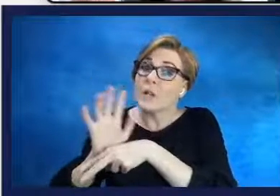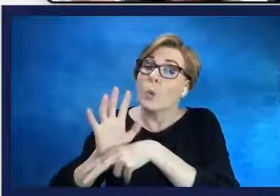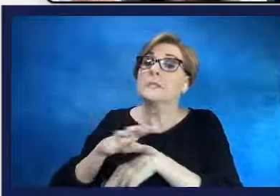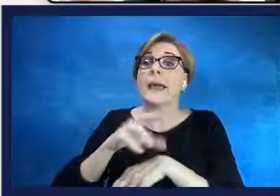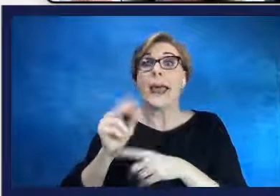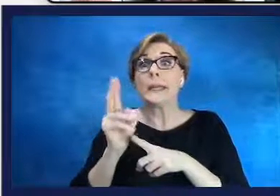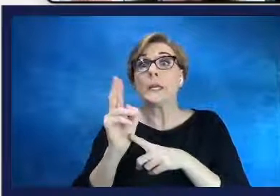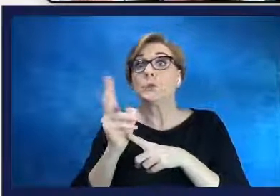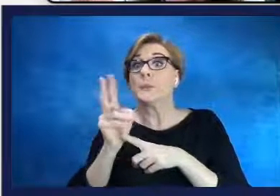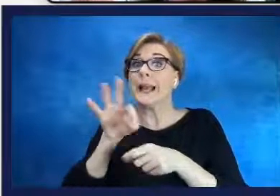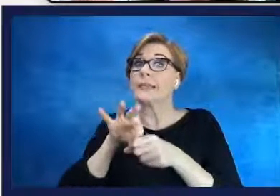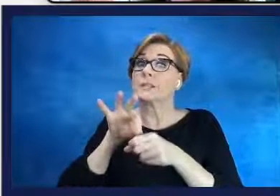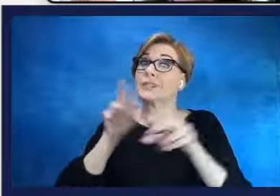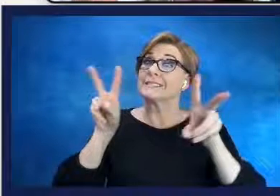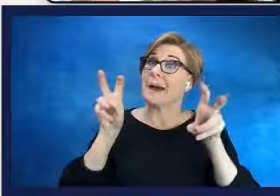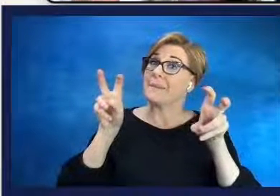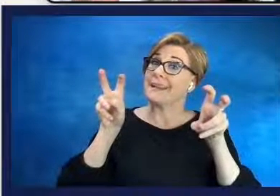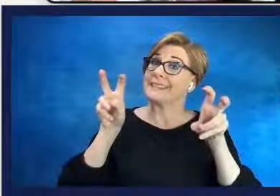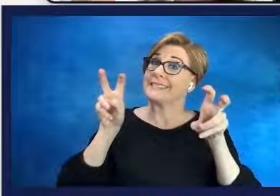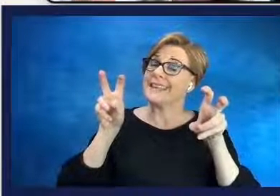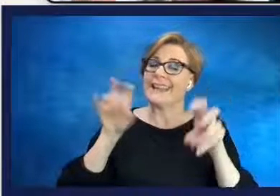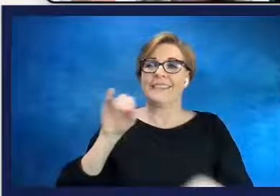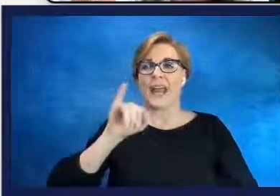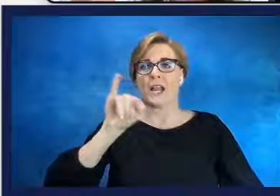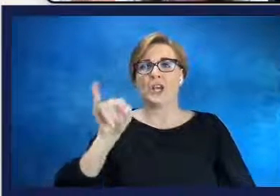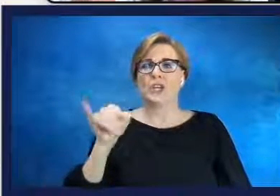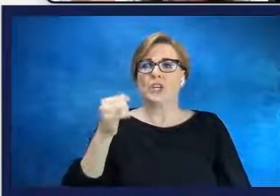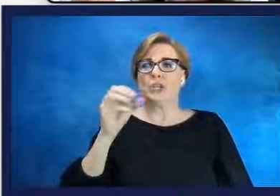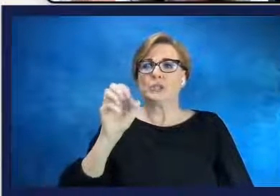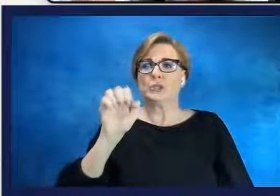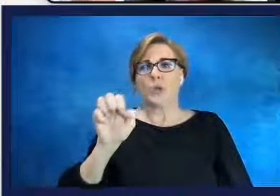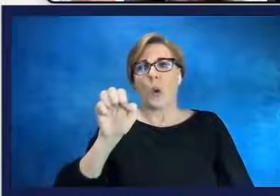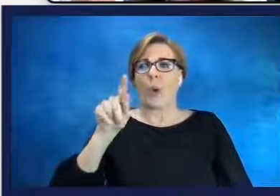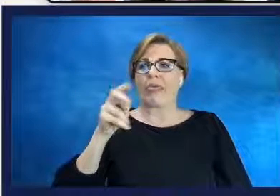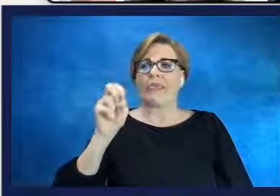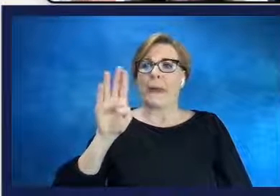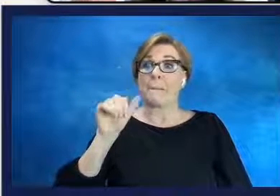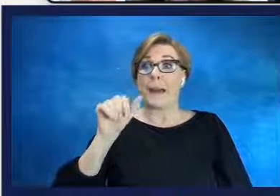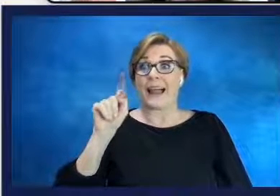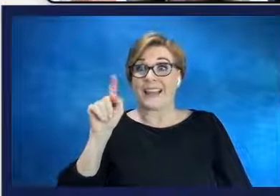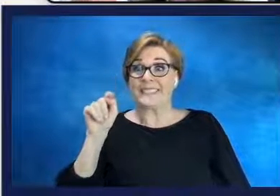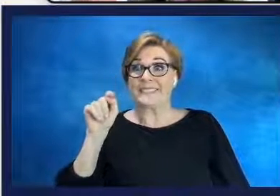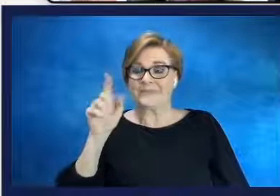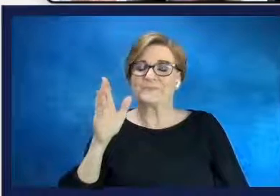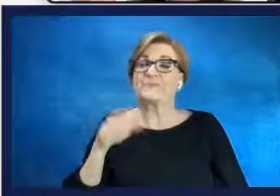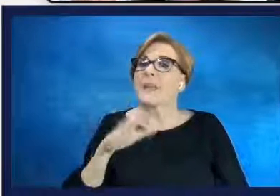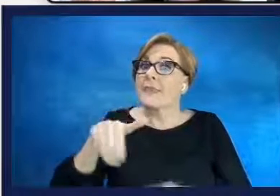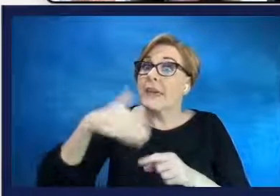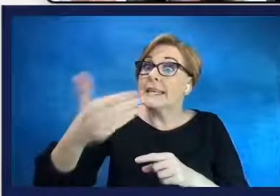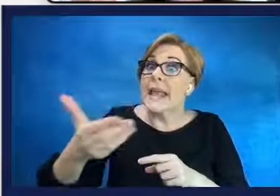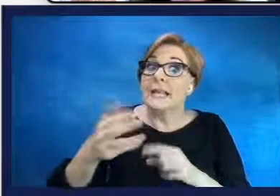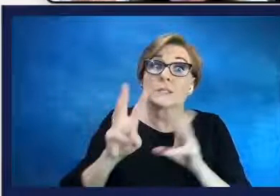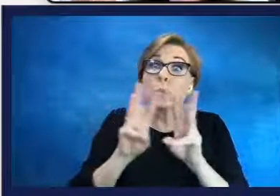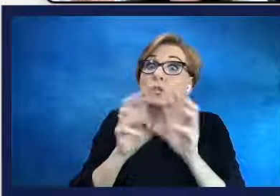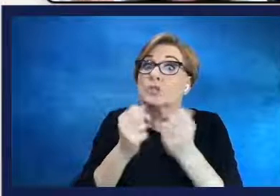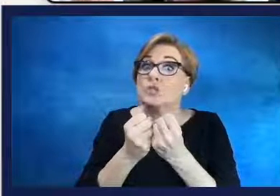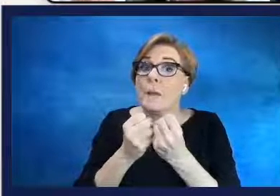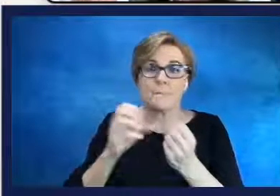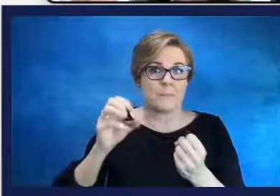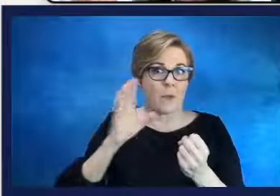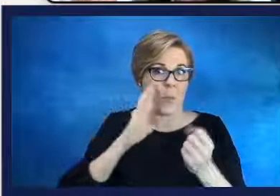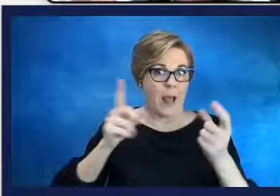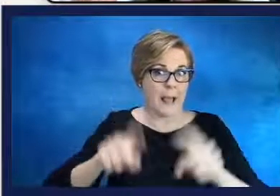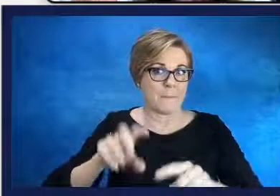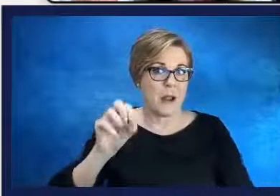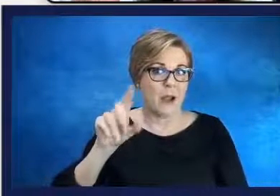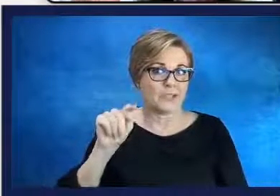by our very own mascot, Fill the Ballot. Our next workshop is going to be held on October 4th, so mark your calendar.